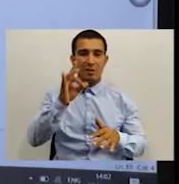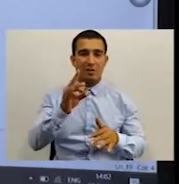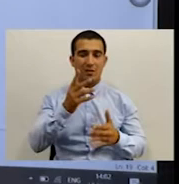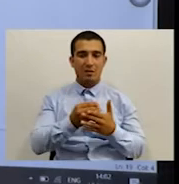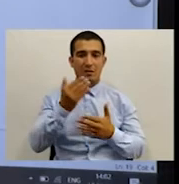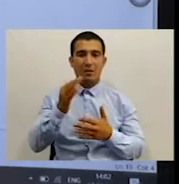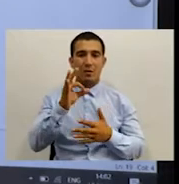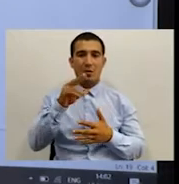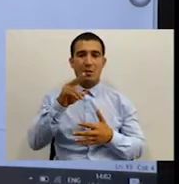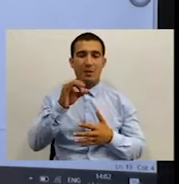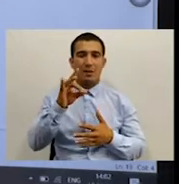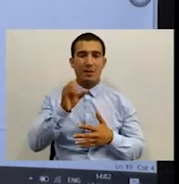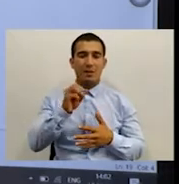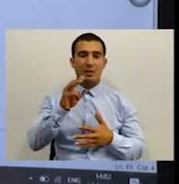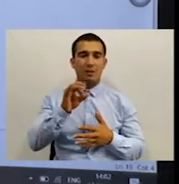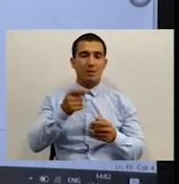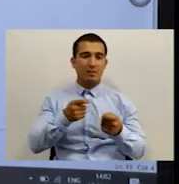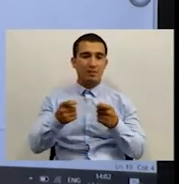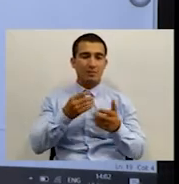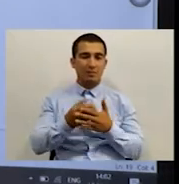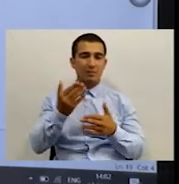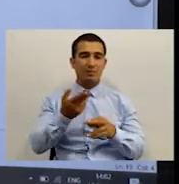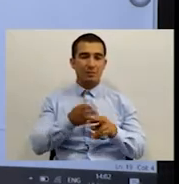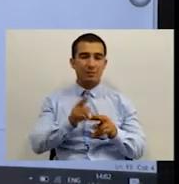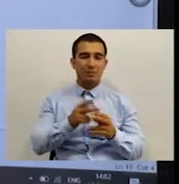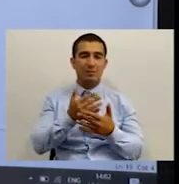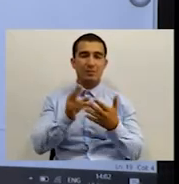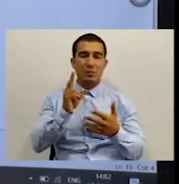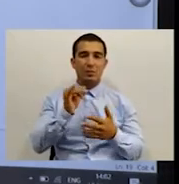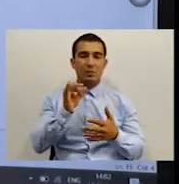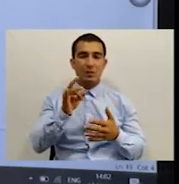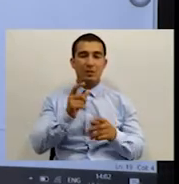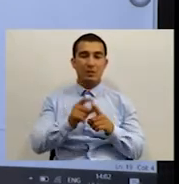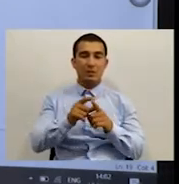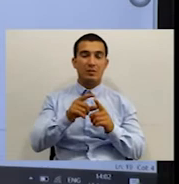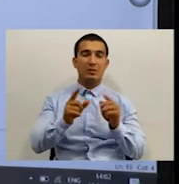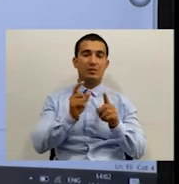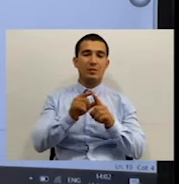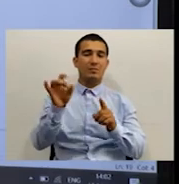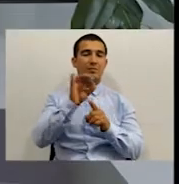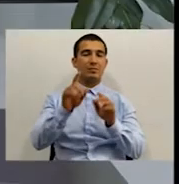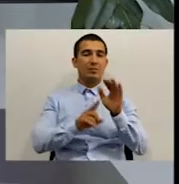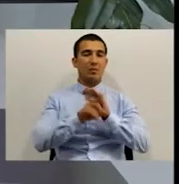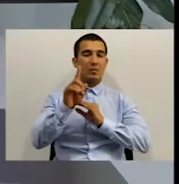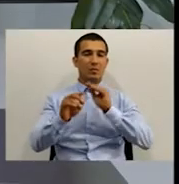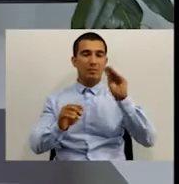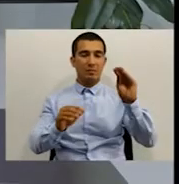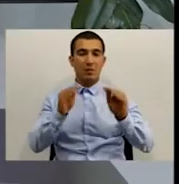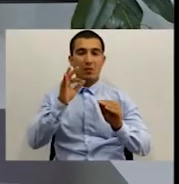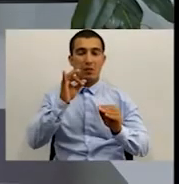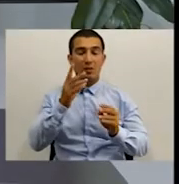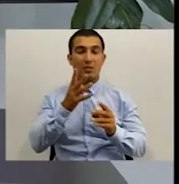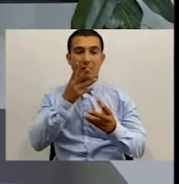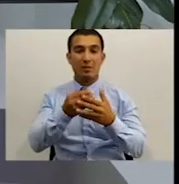yerdan boshlanganligi aynan for operatoriga tegishli buyruqlar qismligini bildiradi. Ya'ni kursor satr